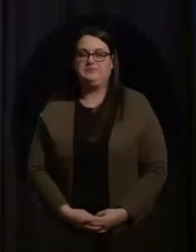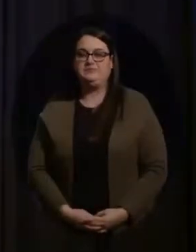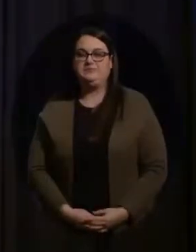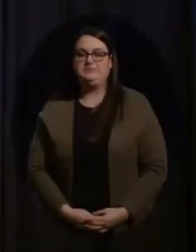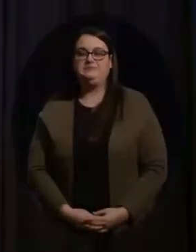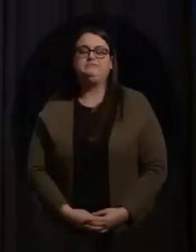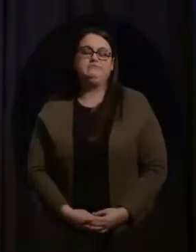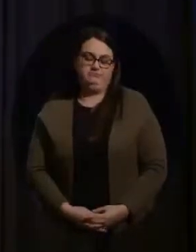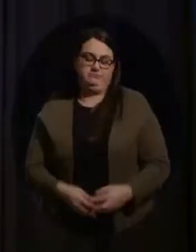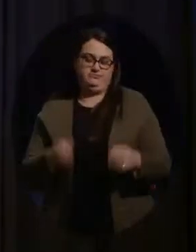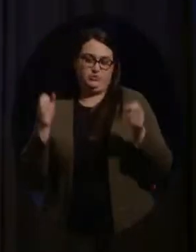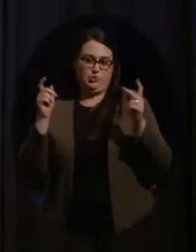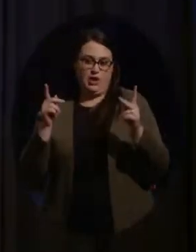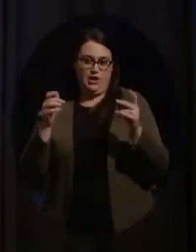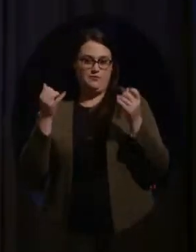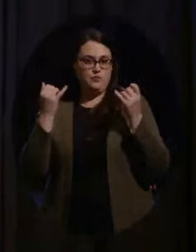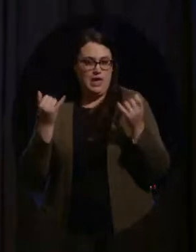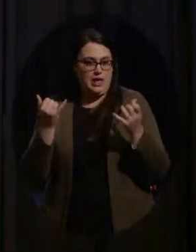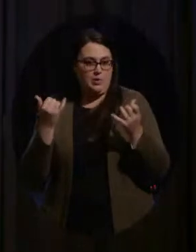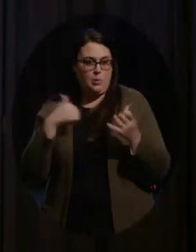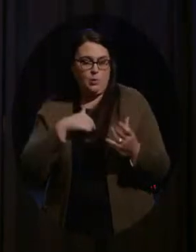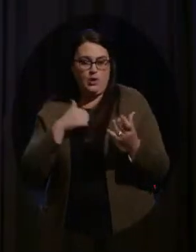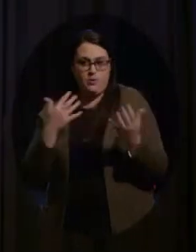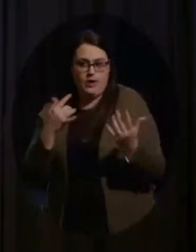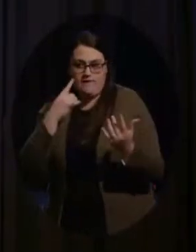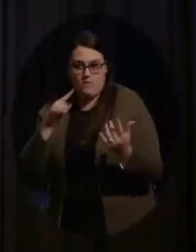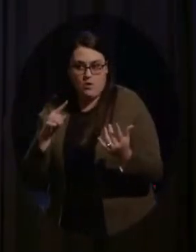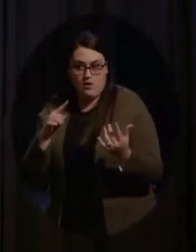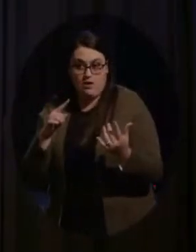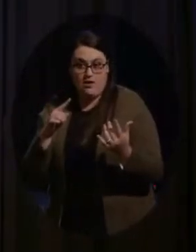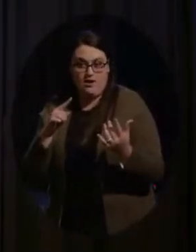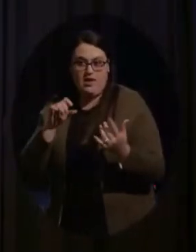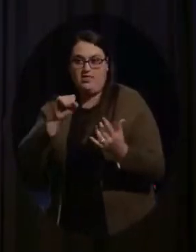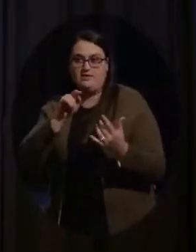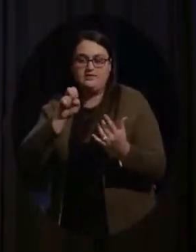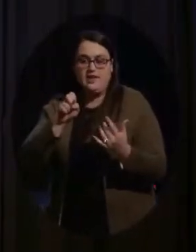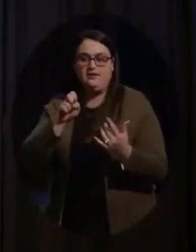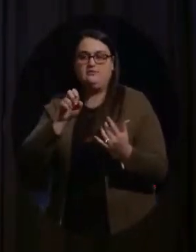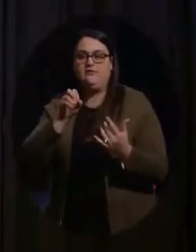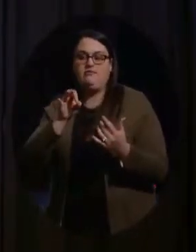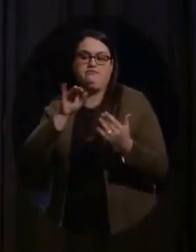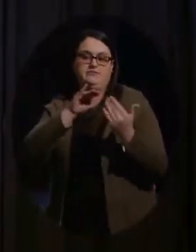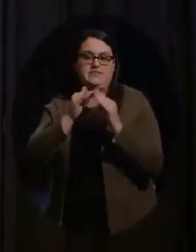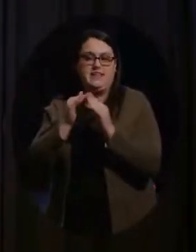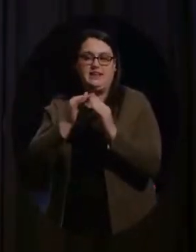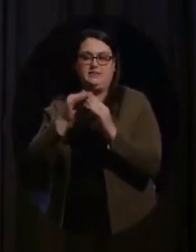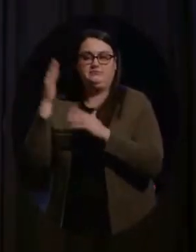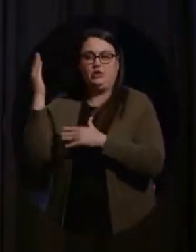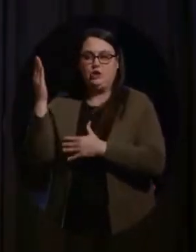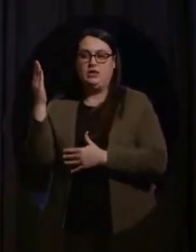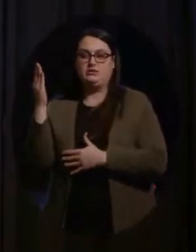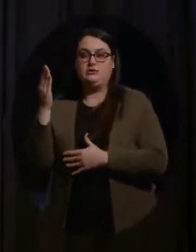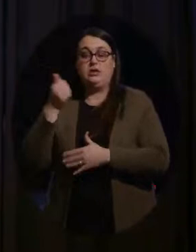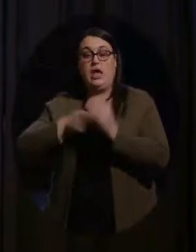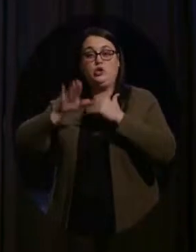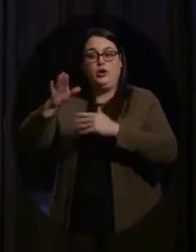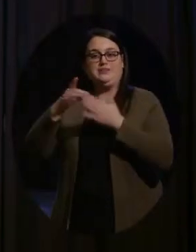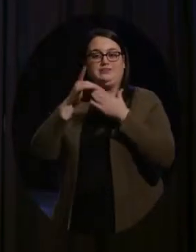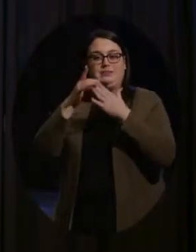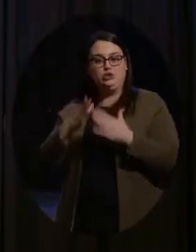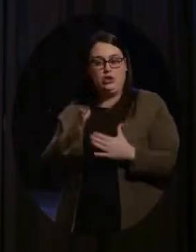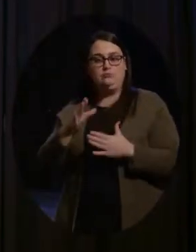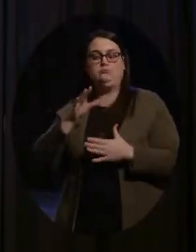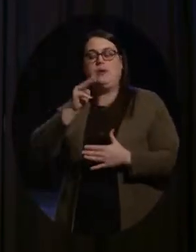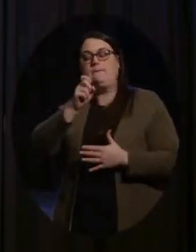All right, now for the moment we've all been waiting for, the State of the City Address. Under Mayor Stoney's leadership, we